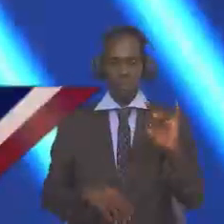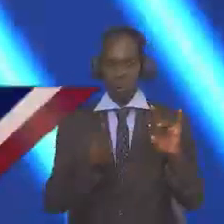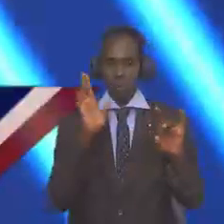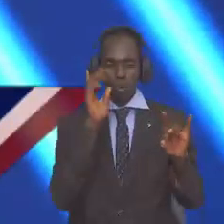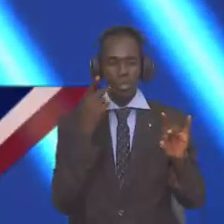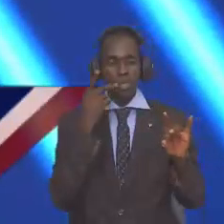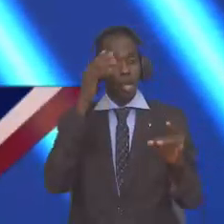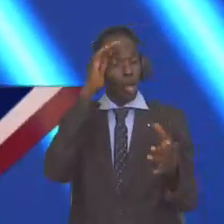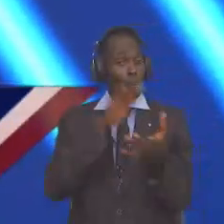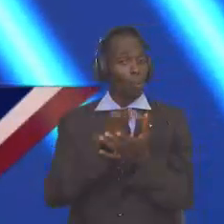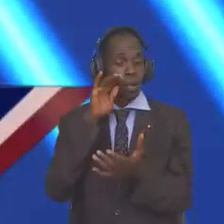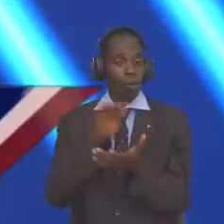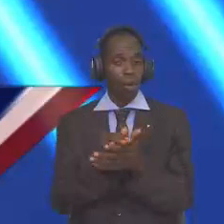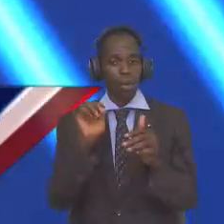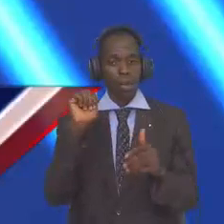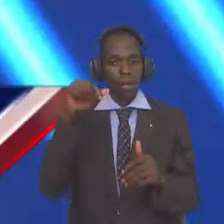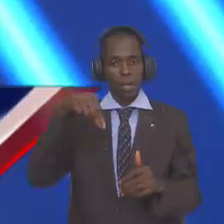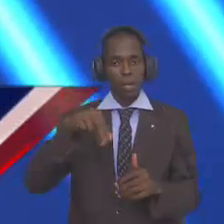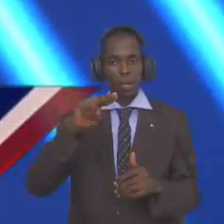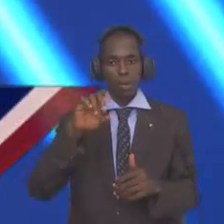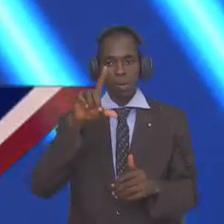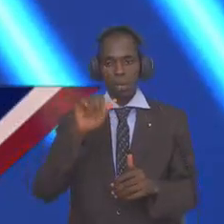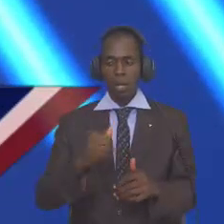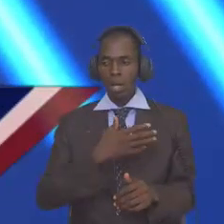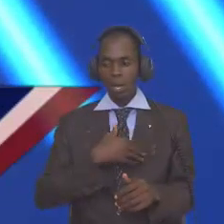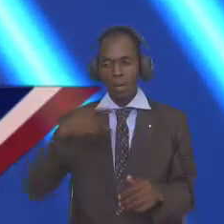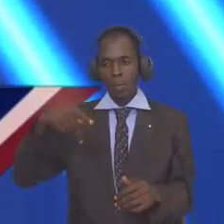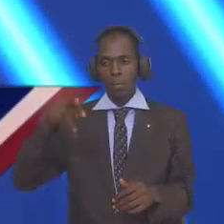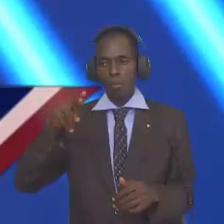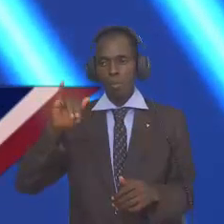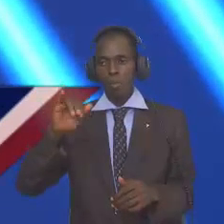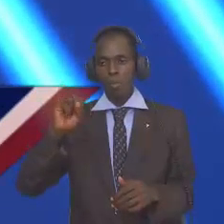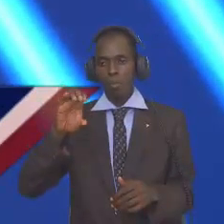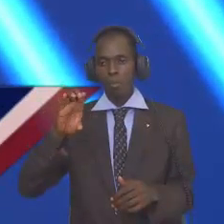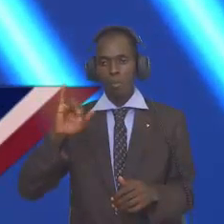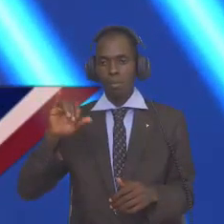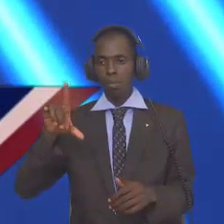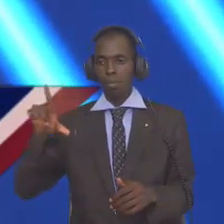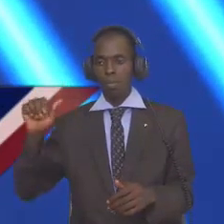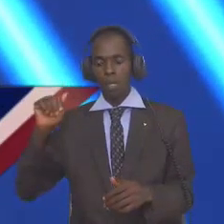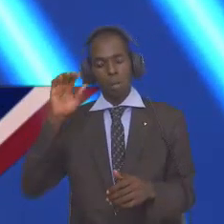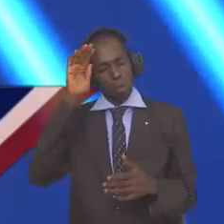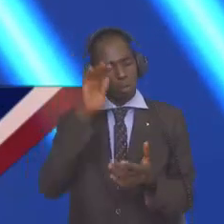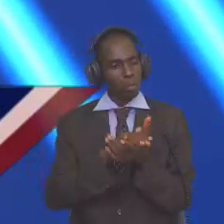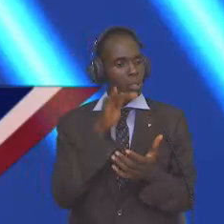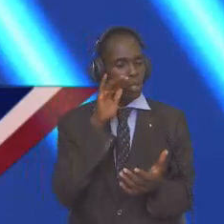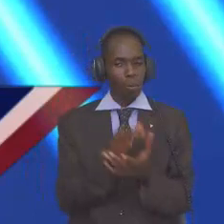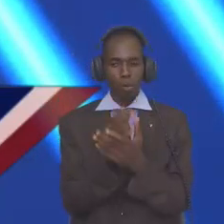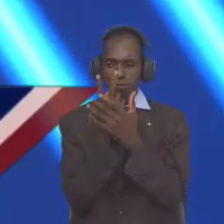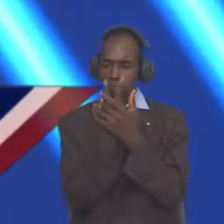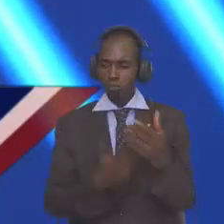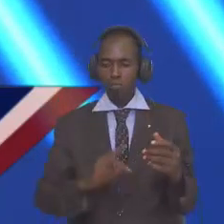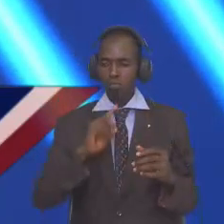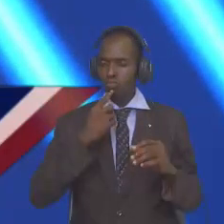Priscilla, husband and wife, Christian, consecrated Christian, committed Christians,